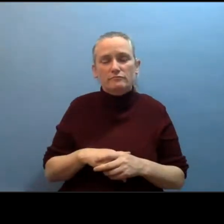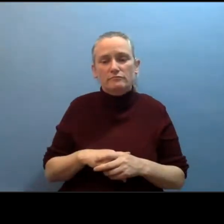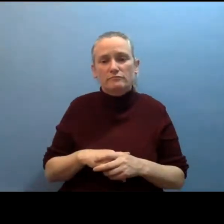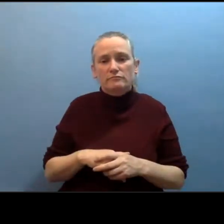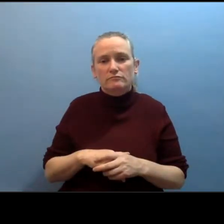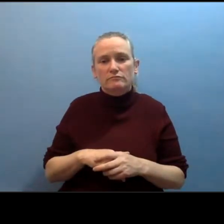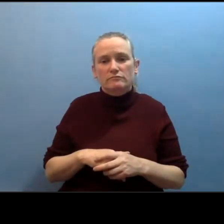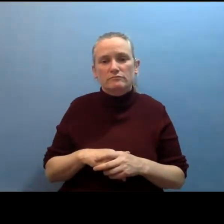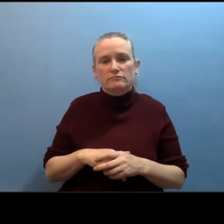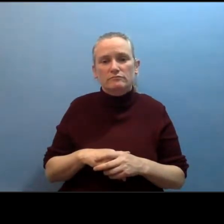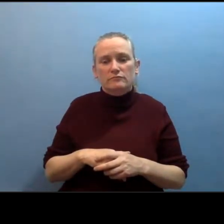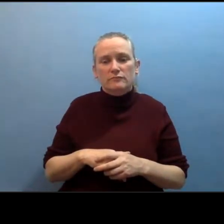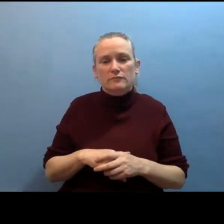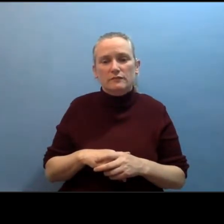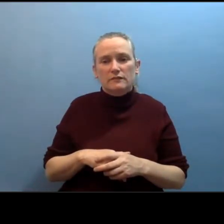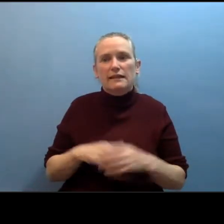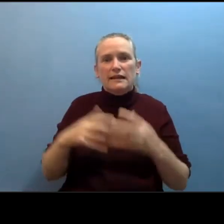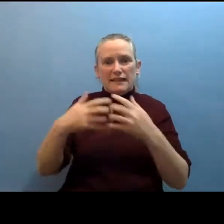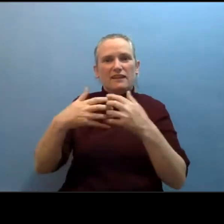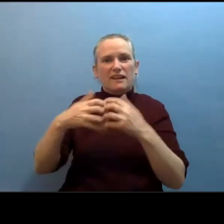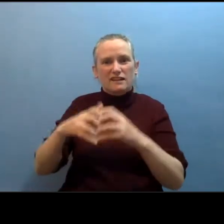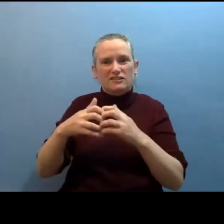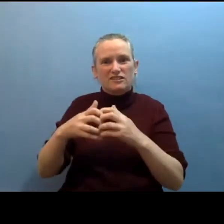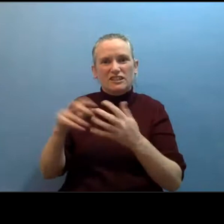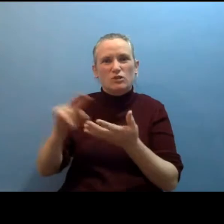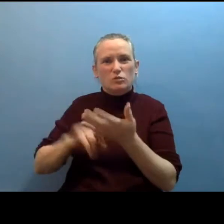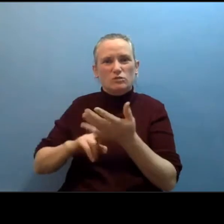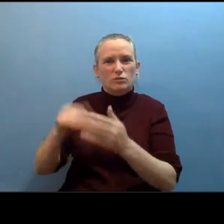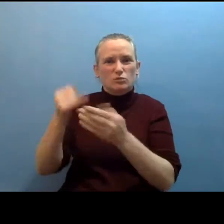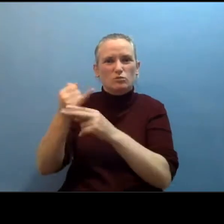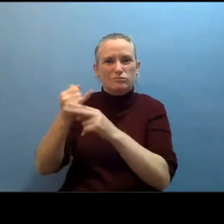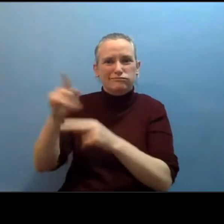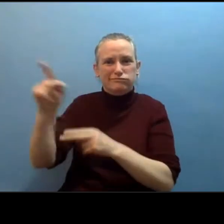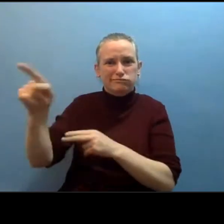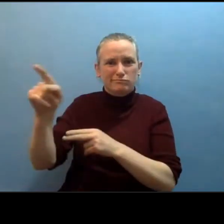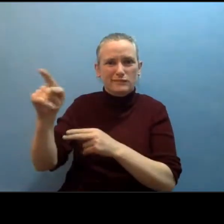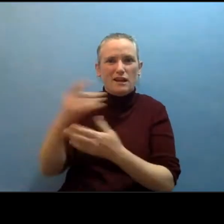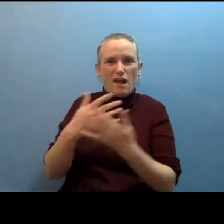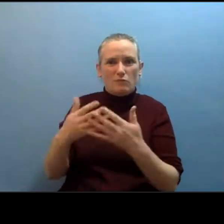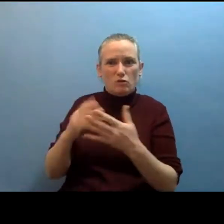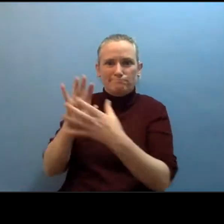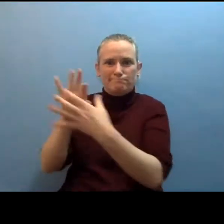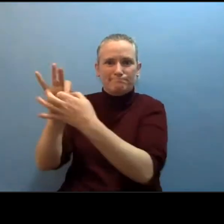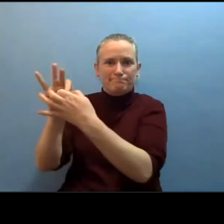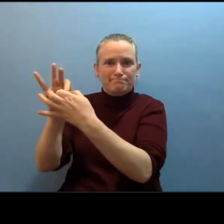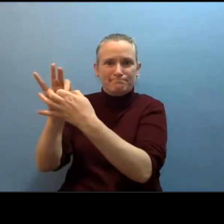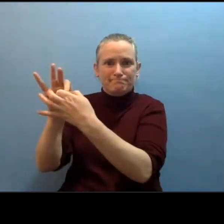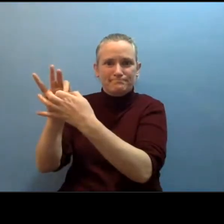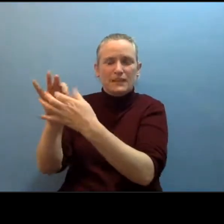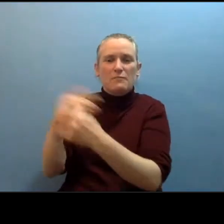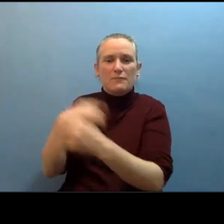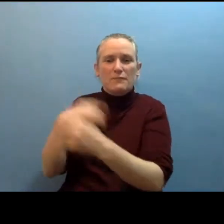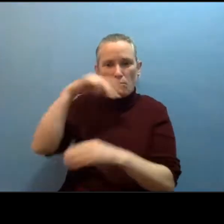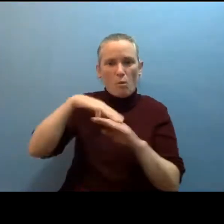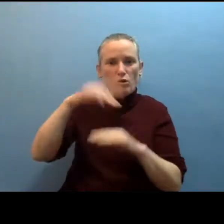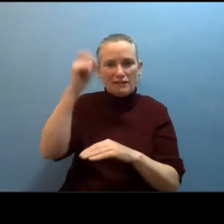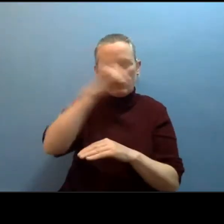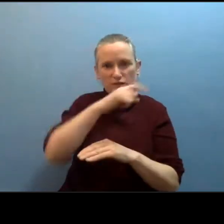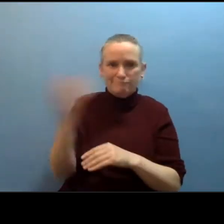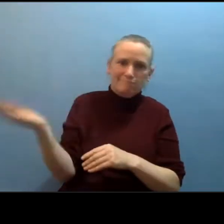The fact that technology is used for school and does allow for a lot more connectivity does make it more difficult to set those